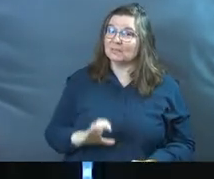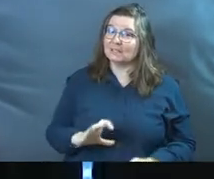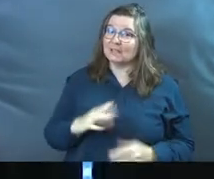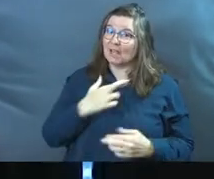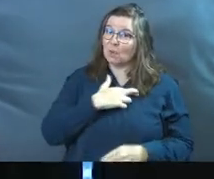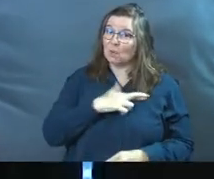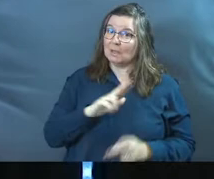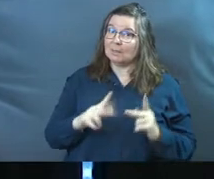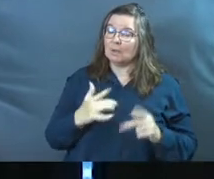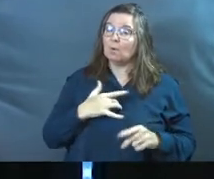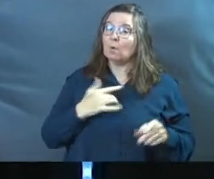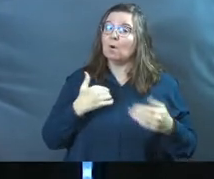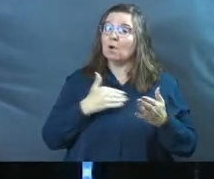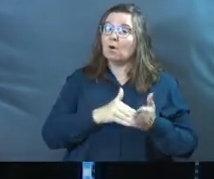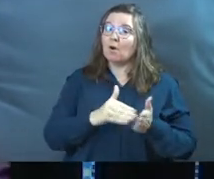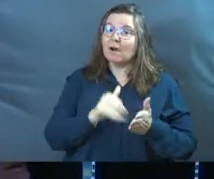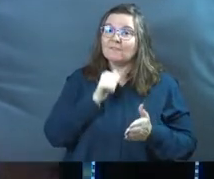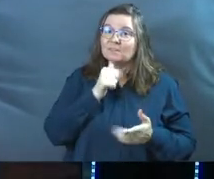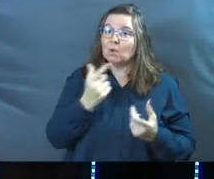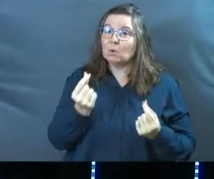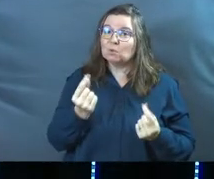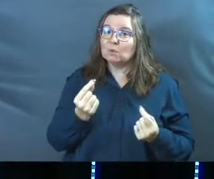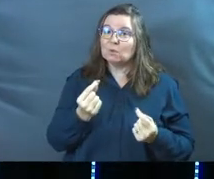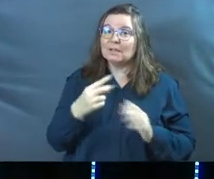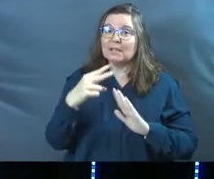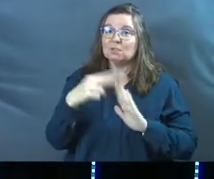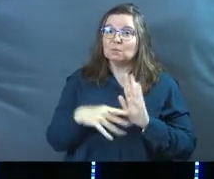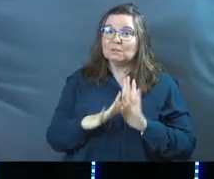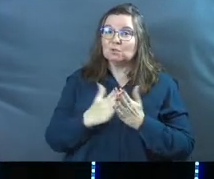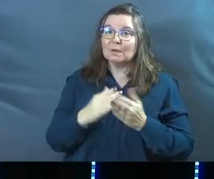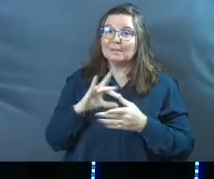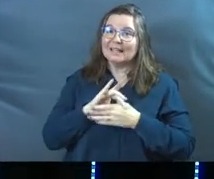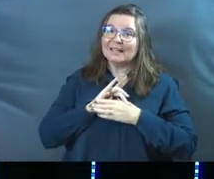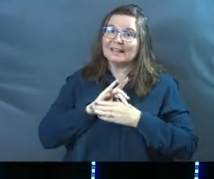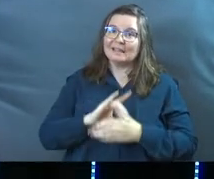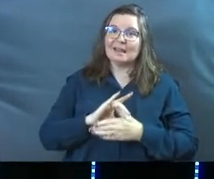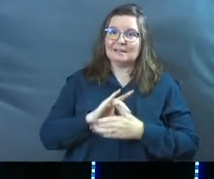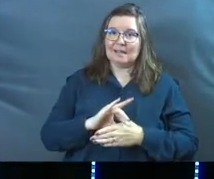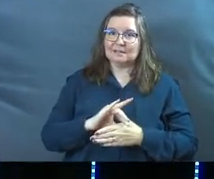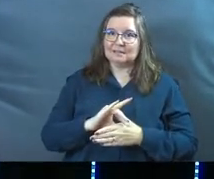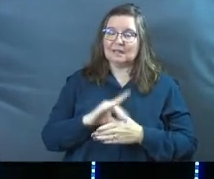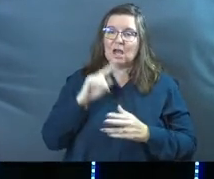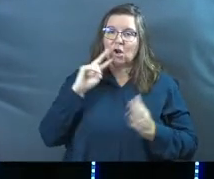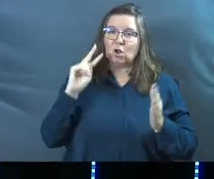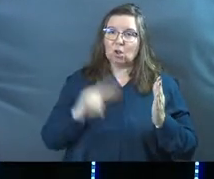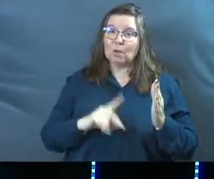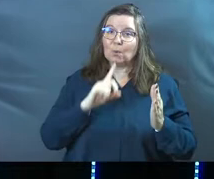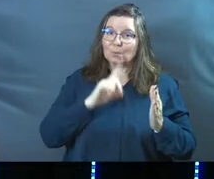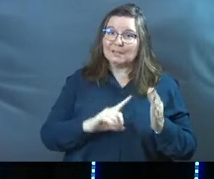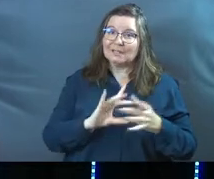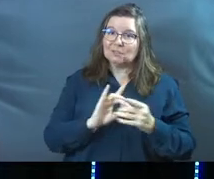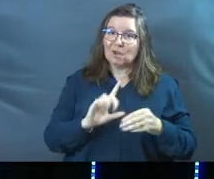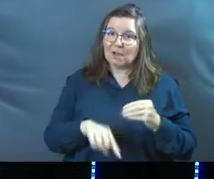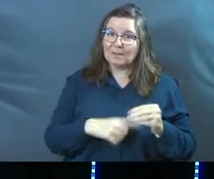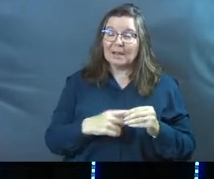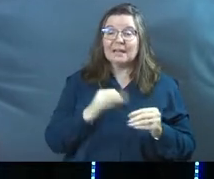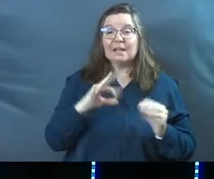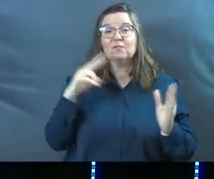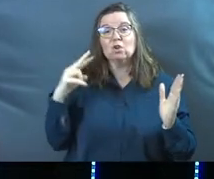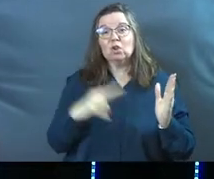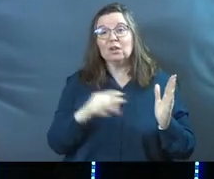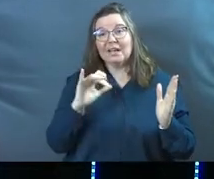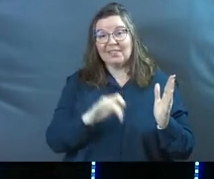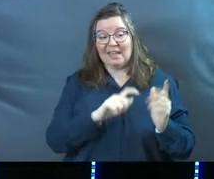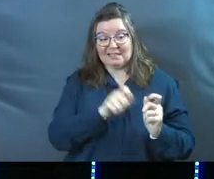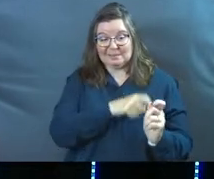as religious people, what we often don't do is read scripture in its context and look at what it's really saying. And if you look